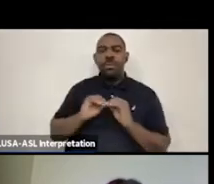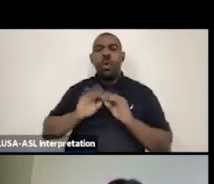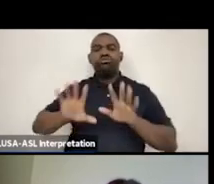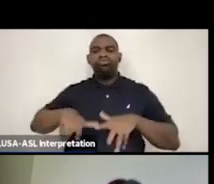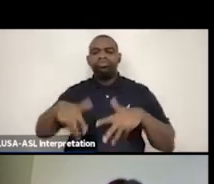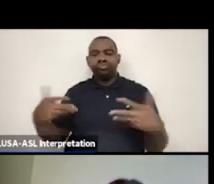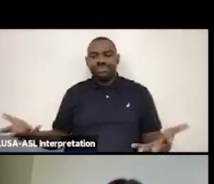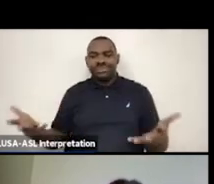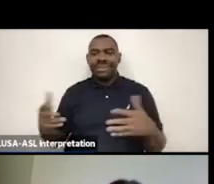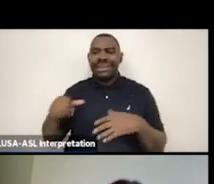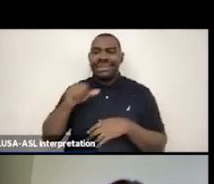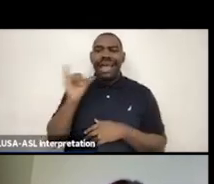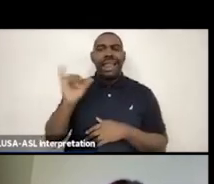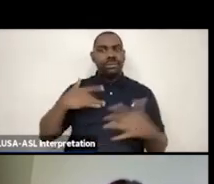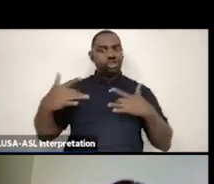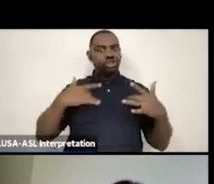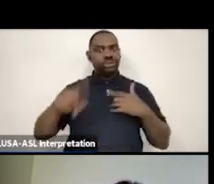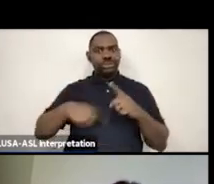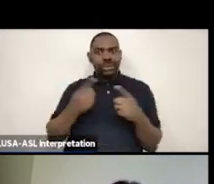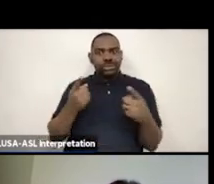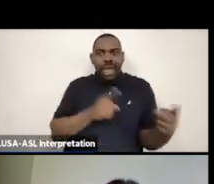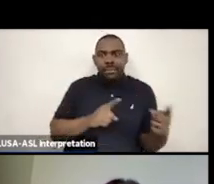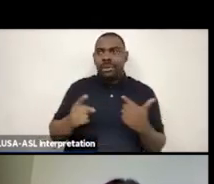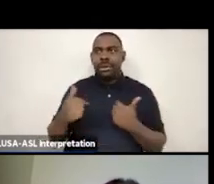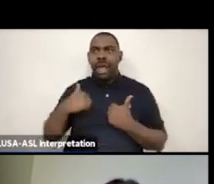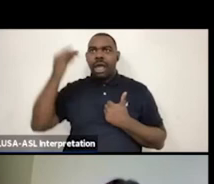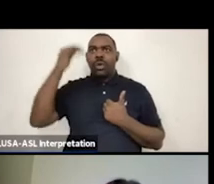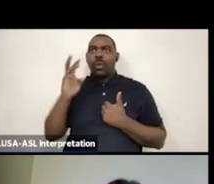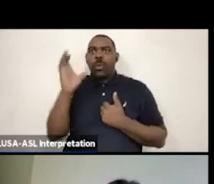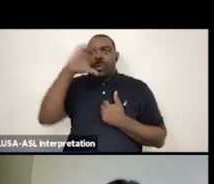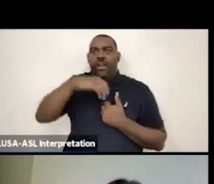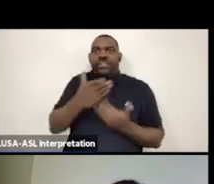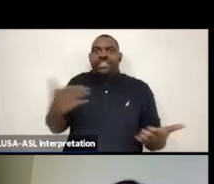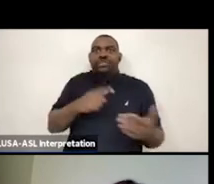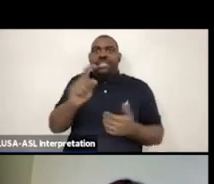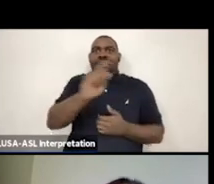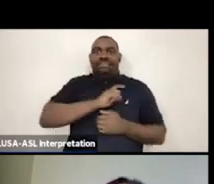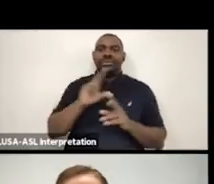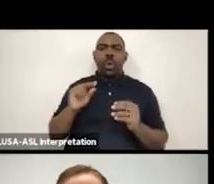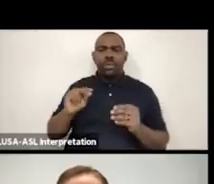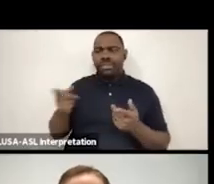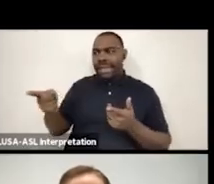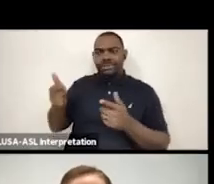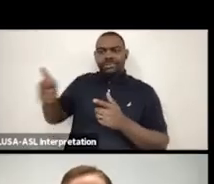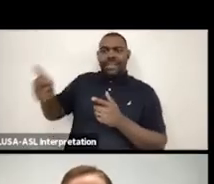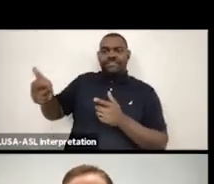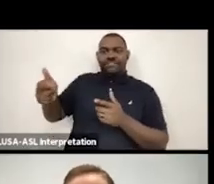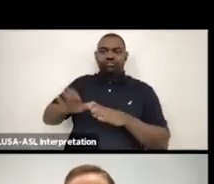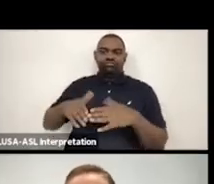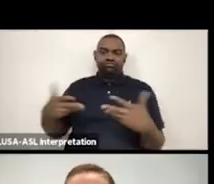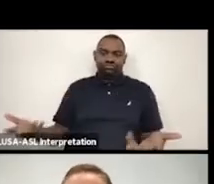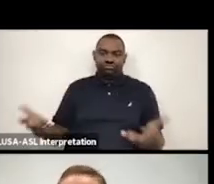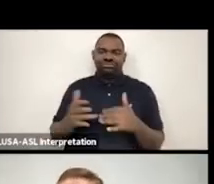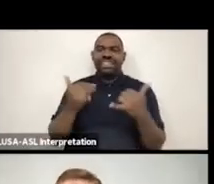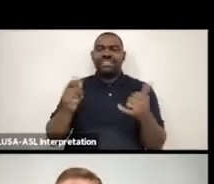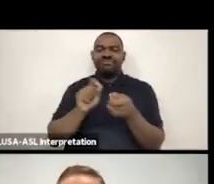relaxed, not so concerned about what weird thing I'm going to give them to do. They can just be. That's great. And Anna, I